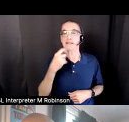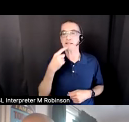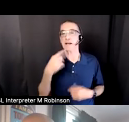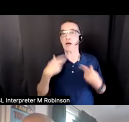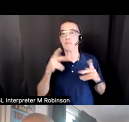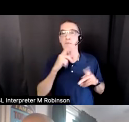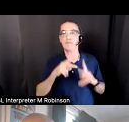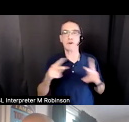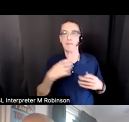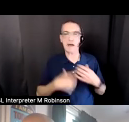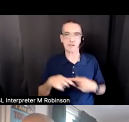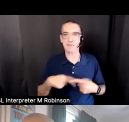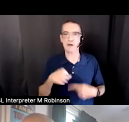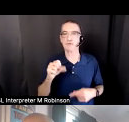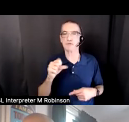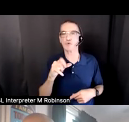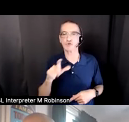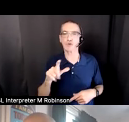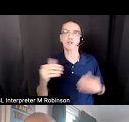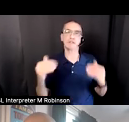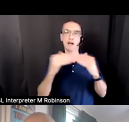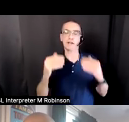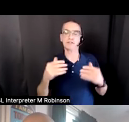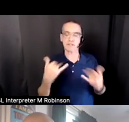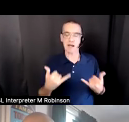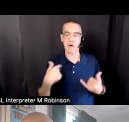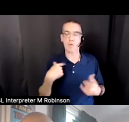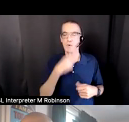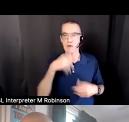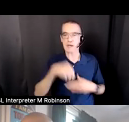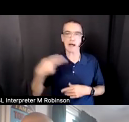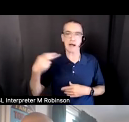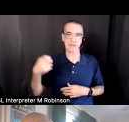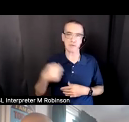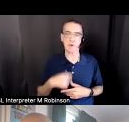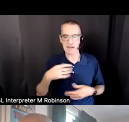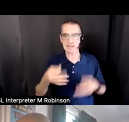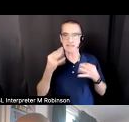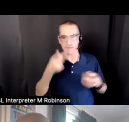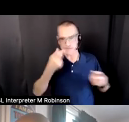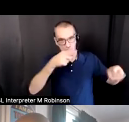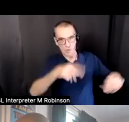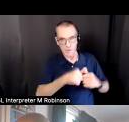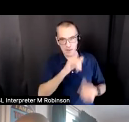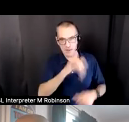very passionate about social justice now in a way that we weren't in high school. I can definitely agree with that.